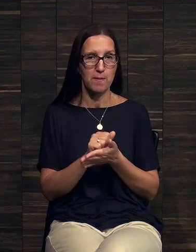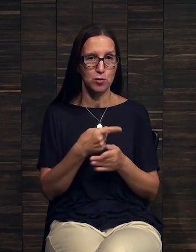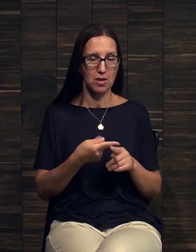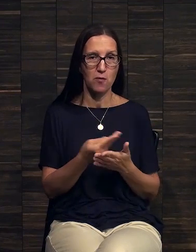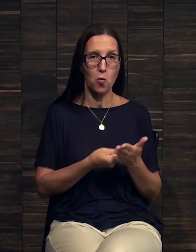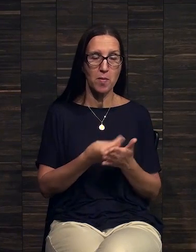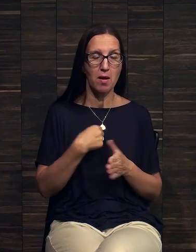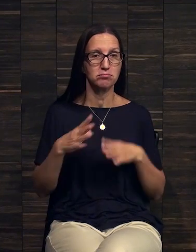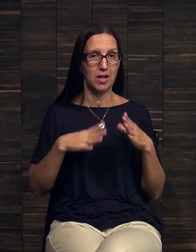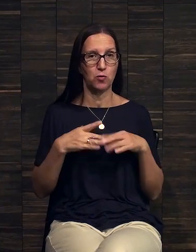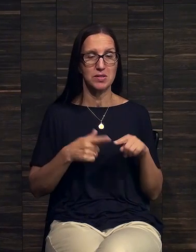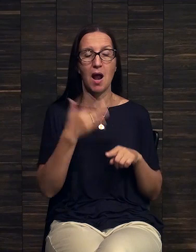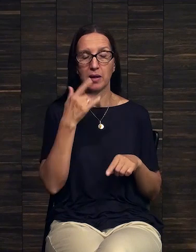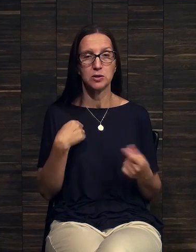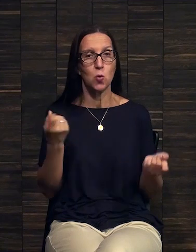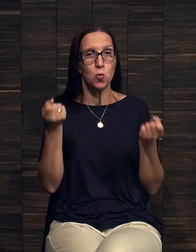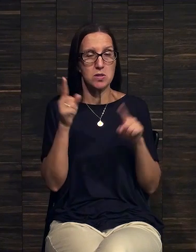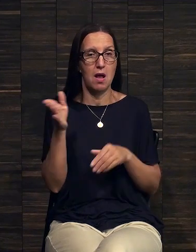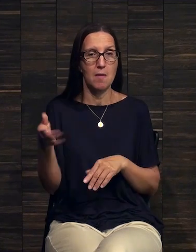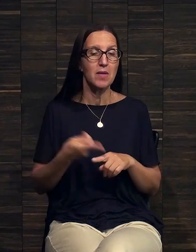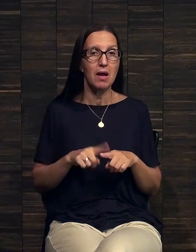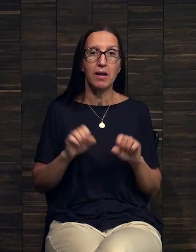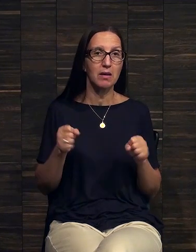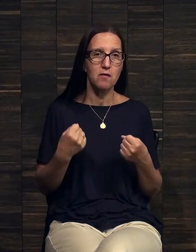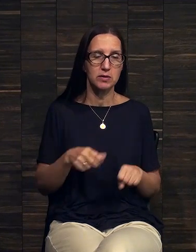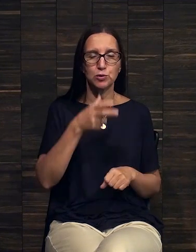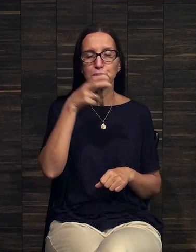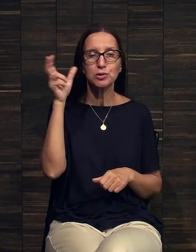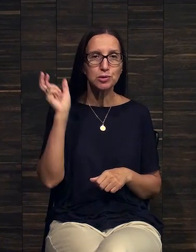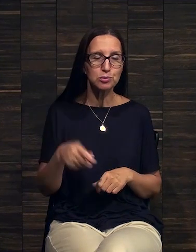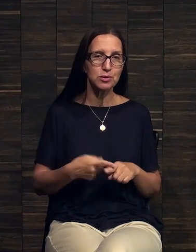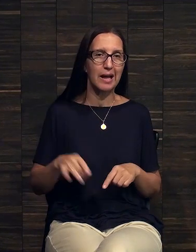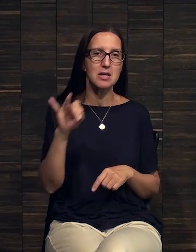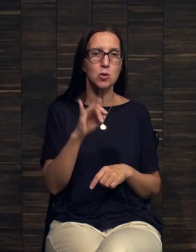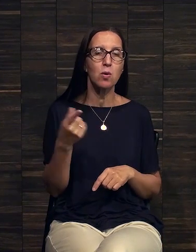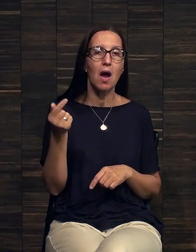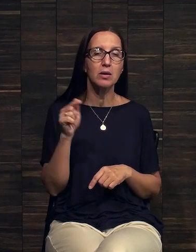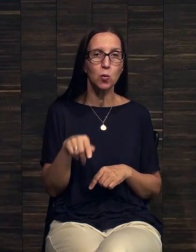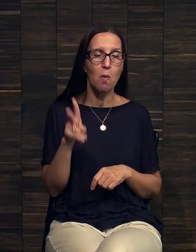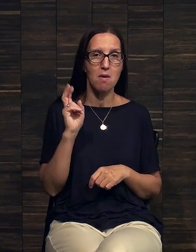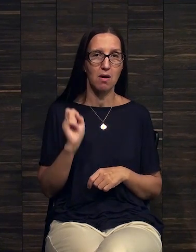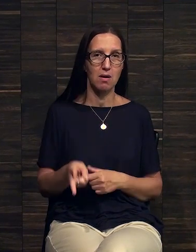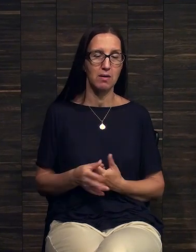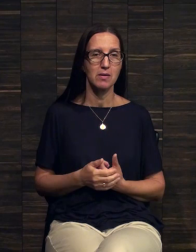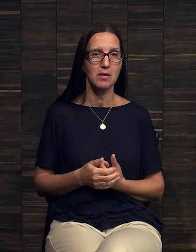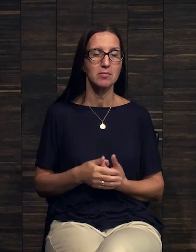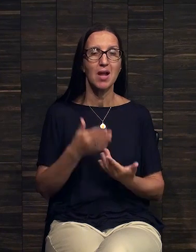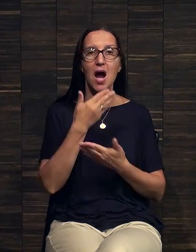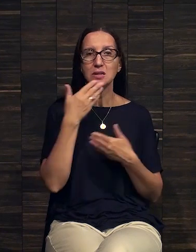issues of these comics, and it is very, very boring.